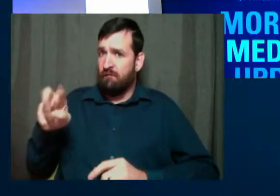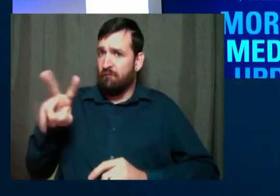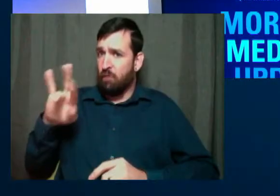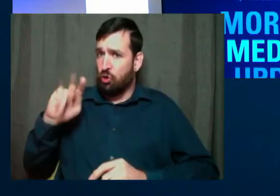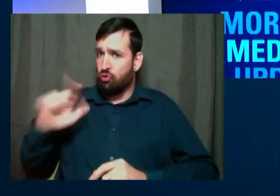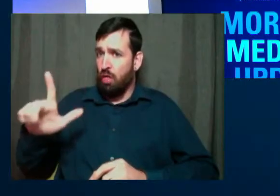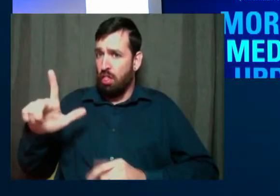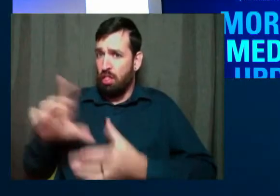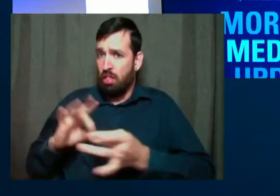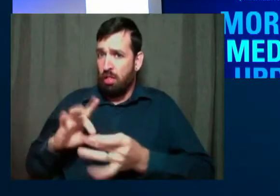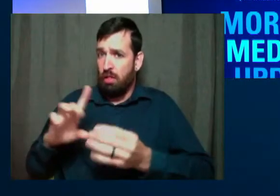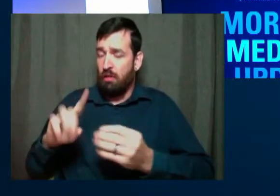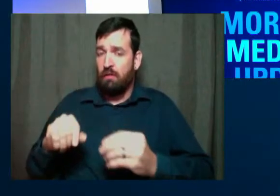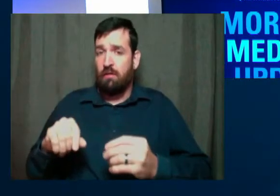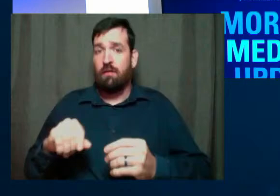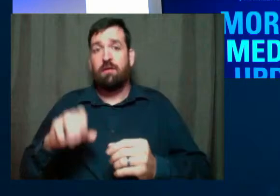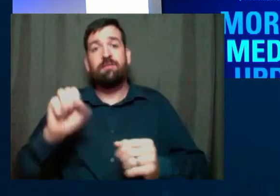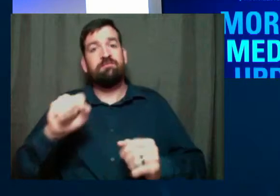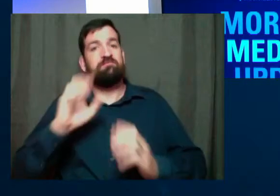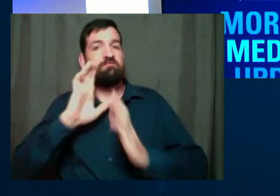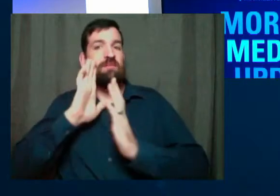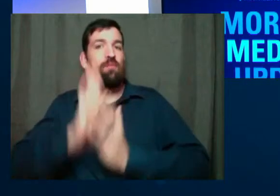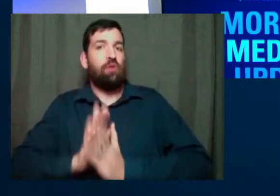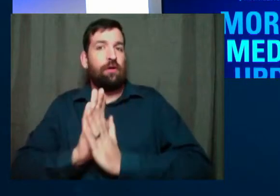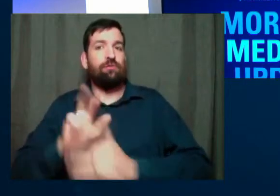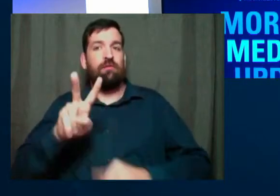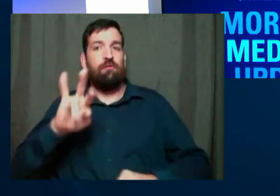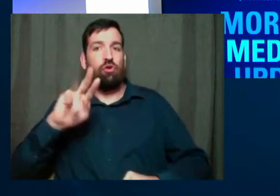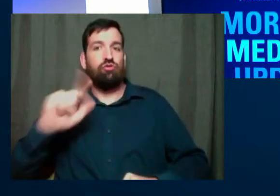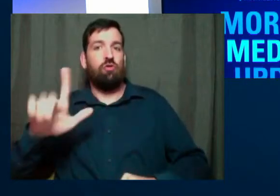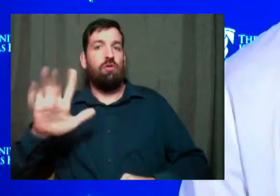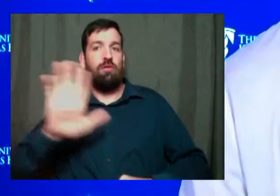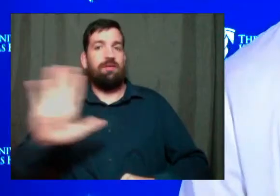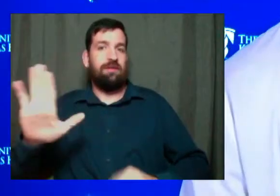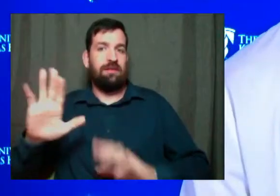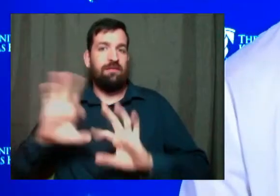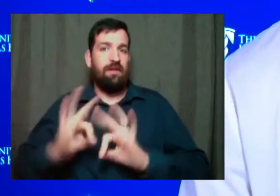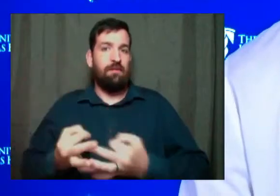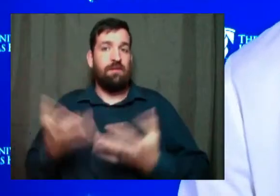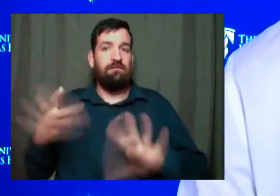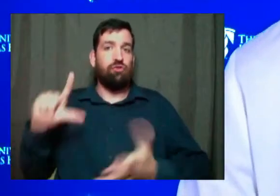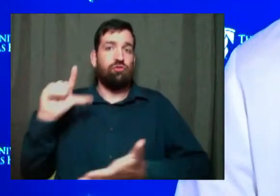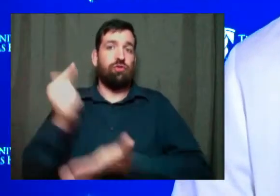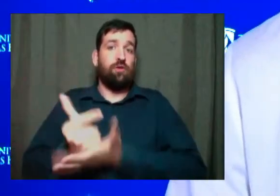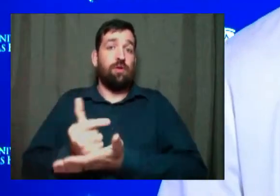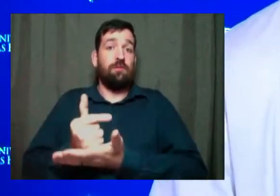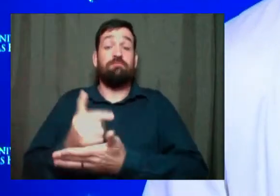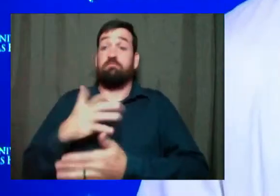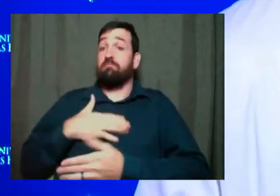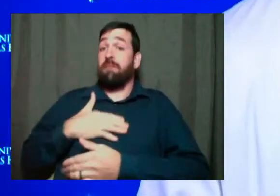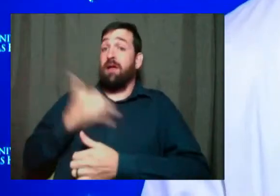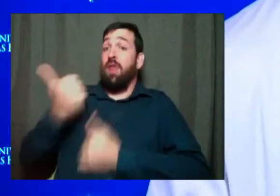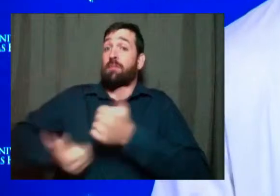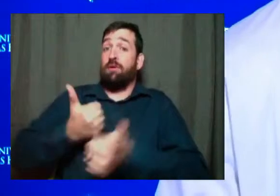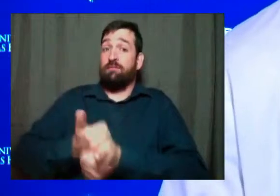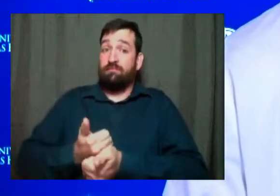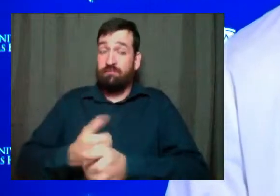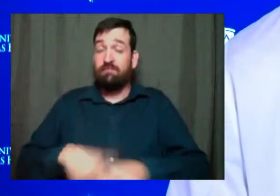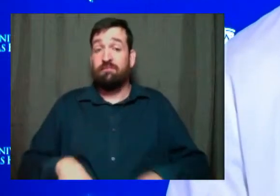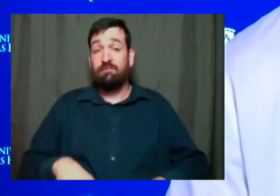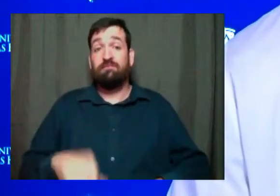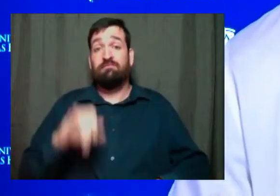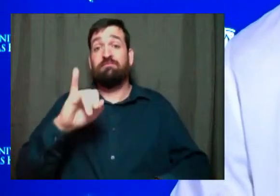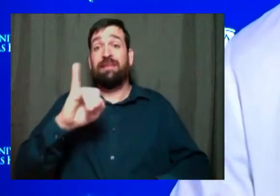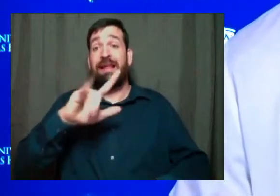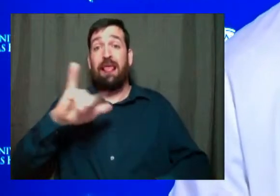so prayers out to Virgil Abloh and his family. He was a graduate of my alma mater, Boylan High School in Rockford, Illinois, and just